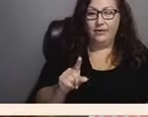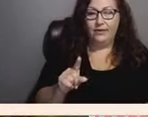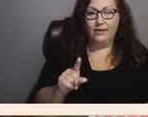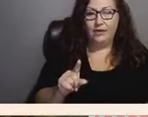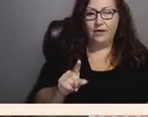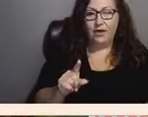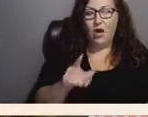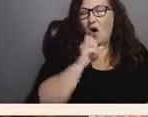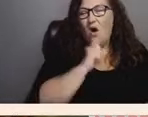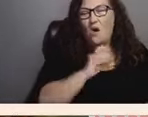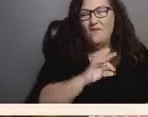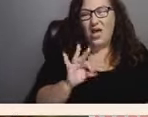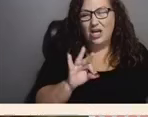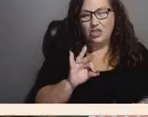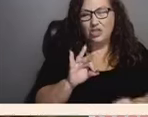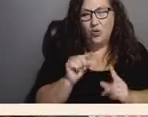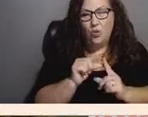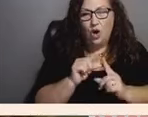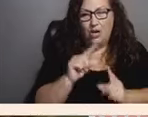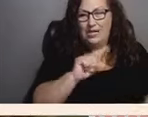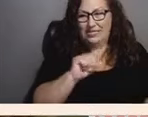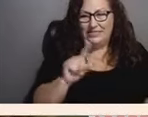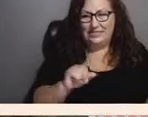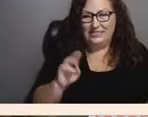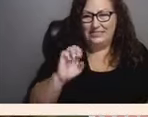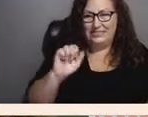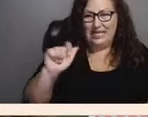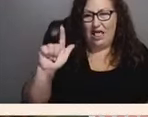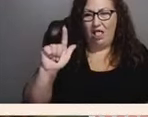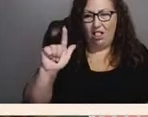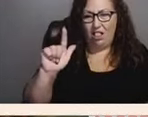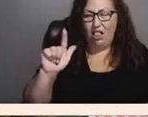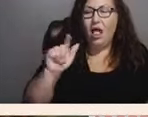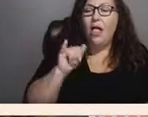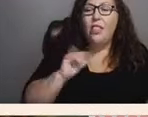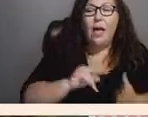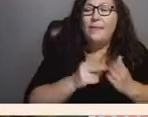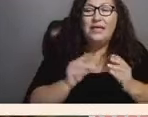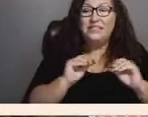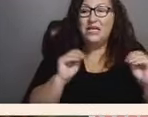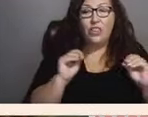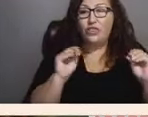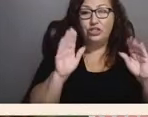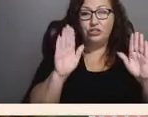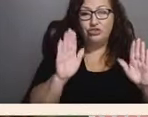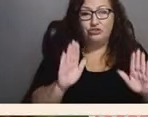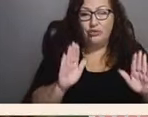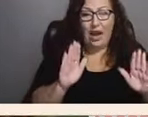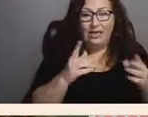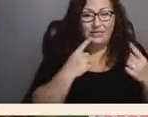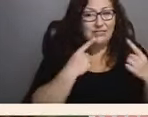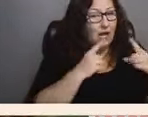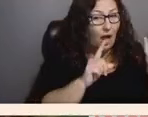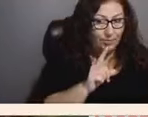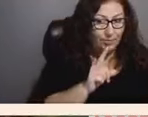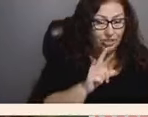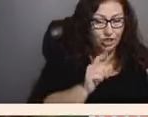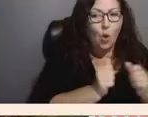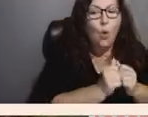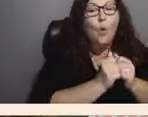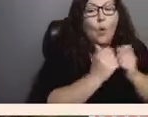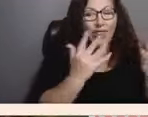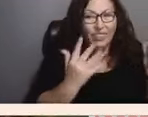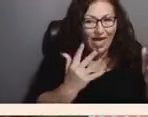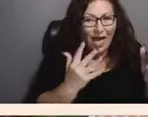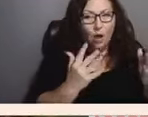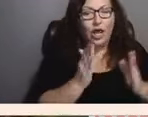Old-fashioned word, zeal. That means nothing as great is ever accomplished without